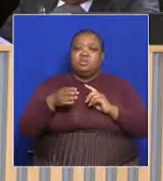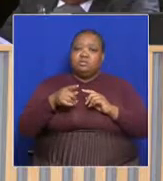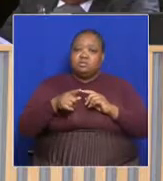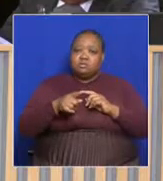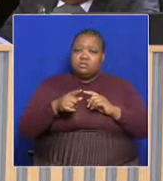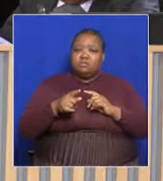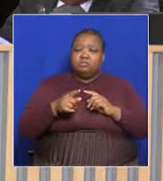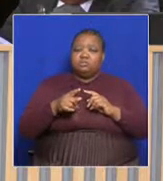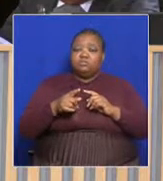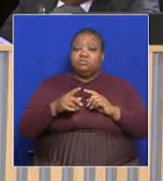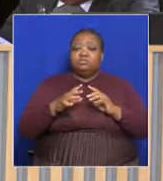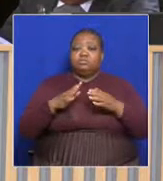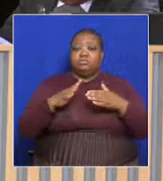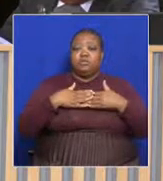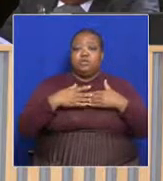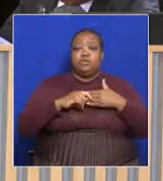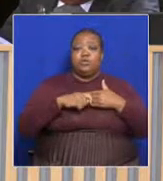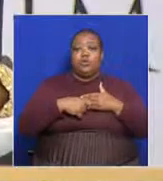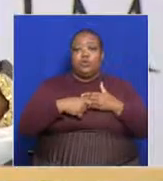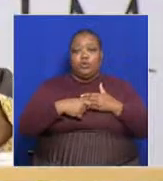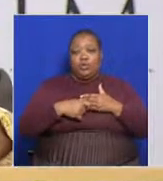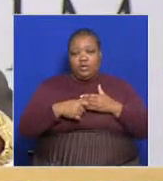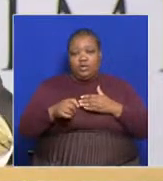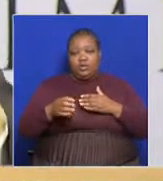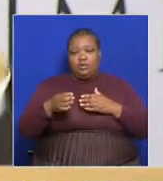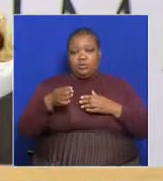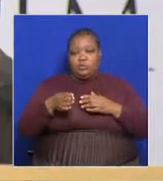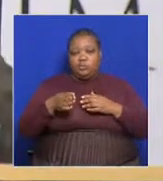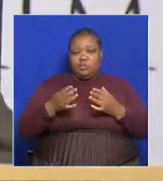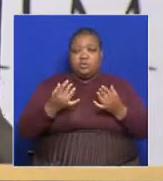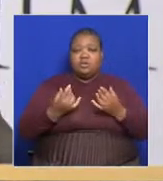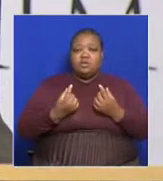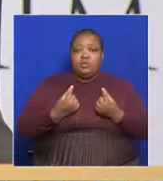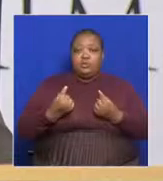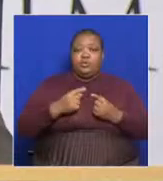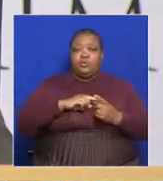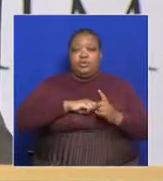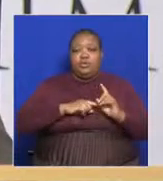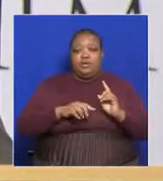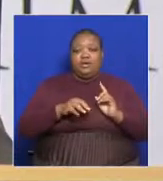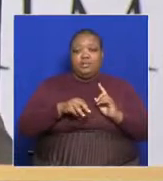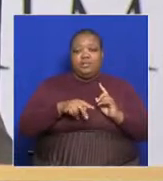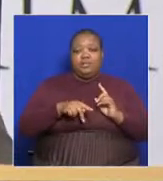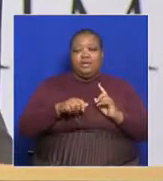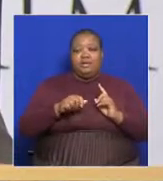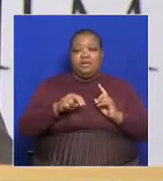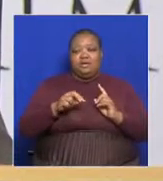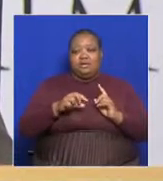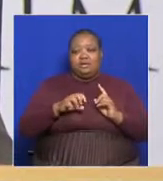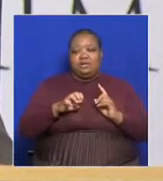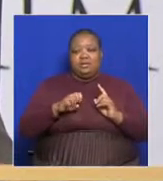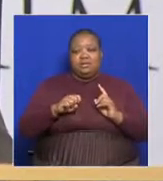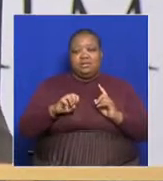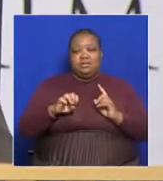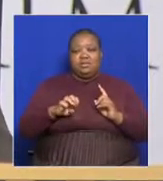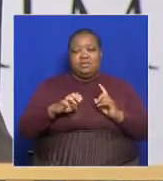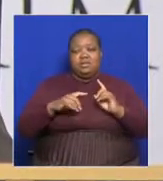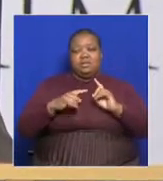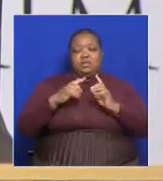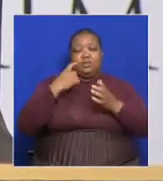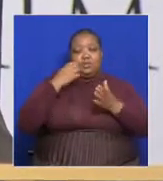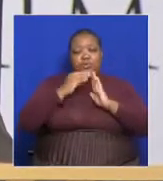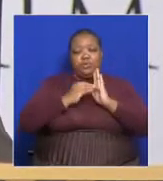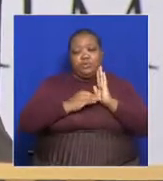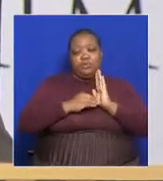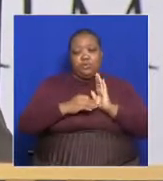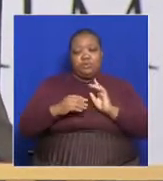depot. No, I'm saying I did that in error because of Pangase's notes. But when I did take Governor and Mkize's statement, nowhere does it say they were present